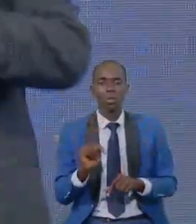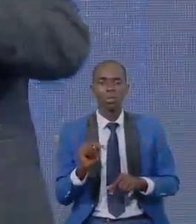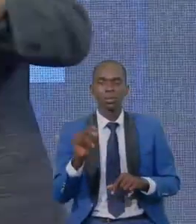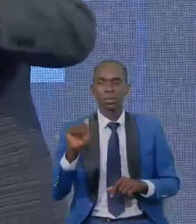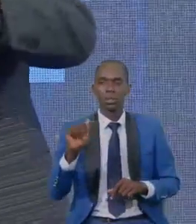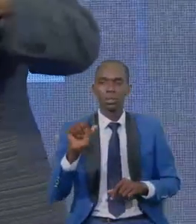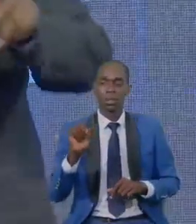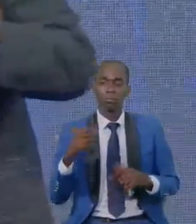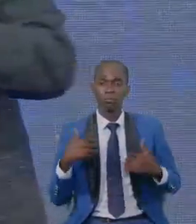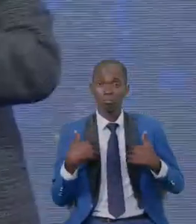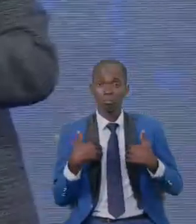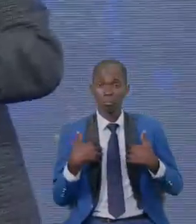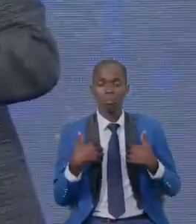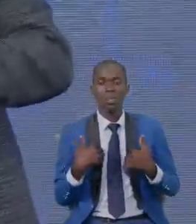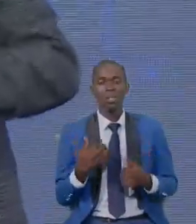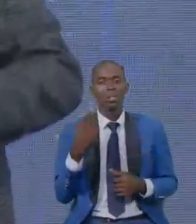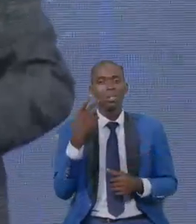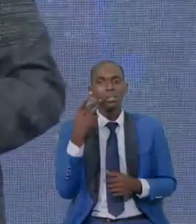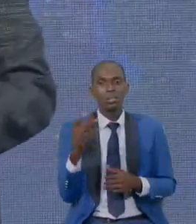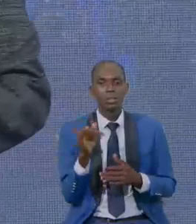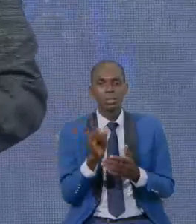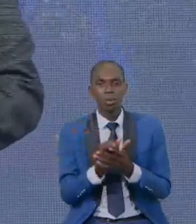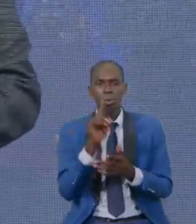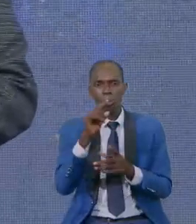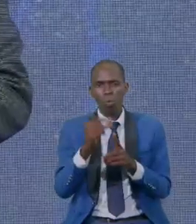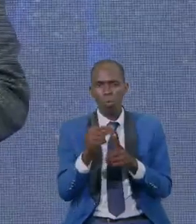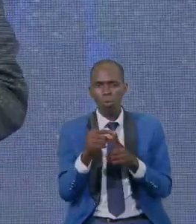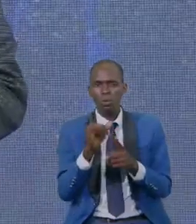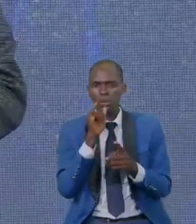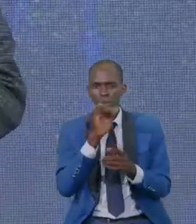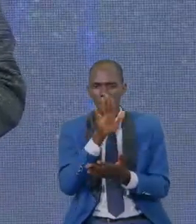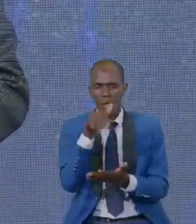You see one word there in the middle of that